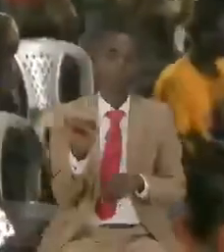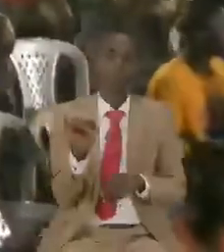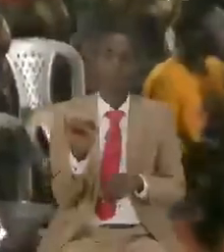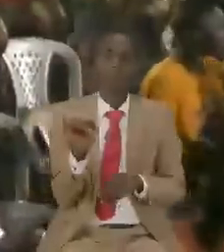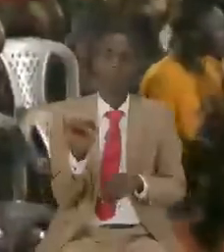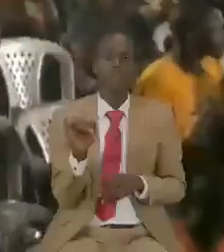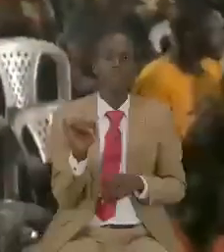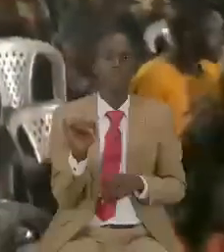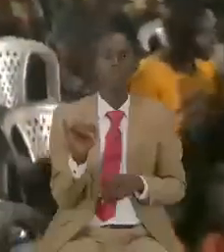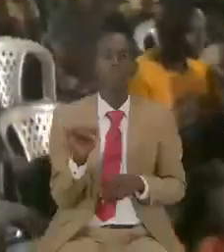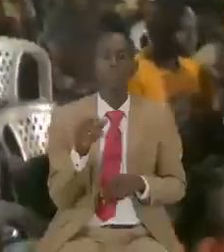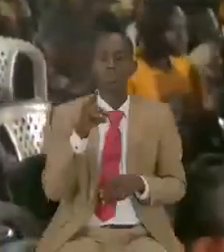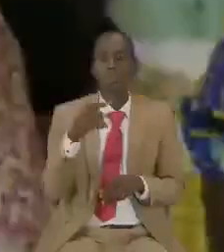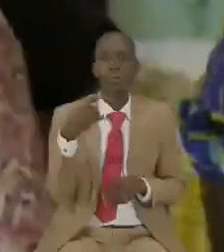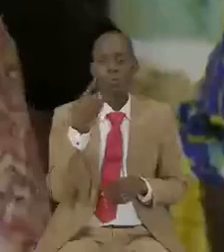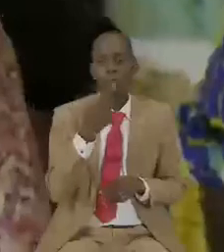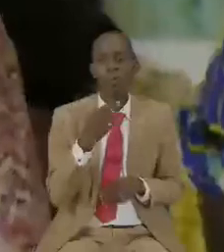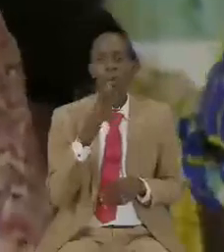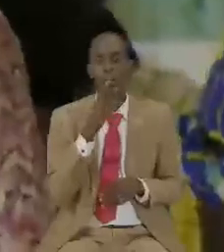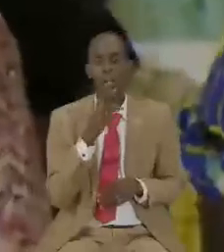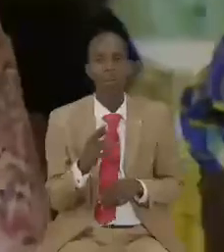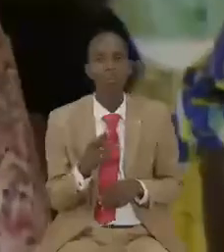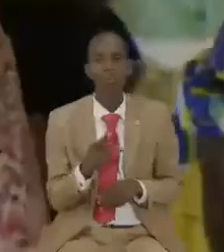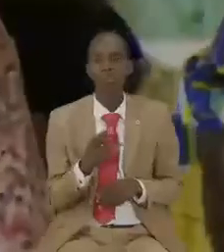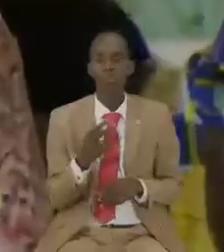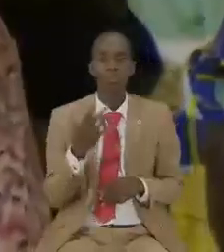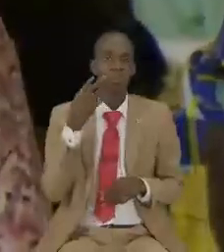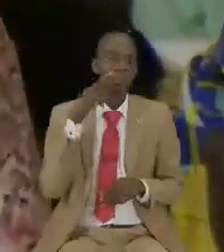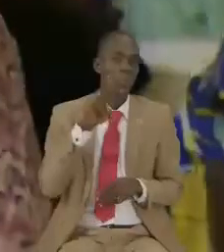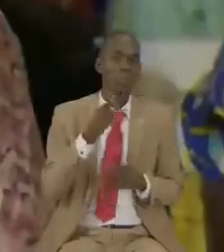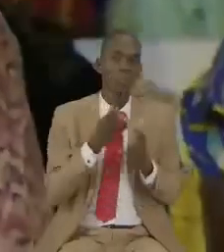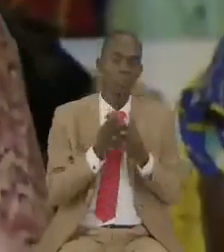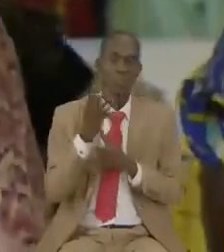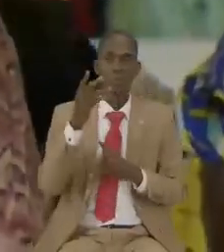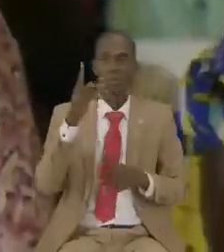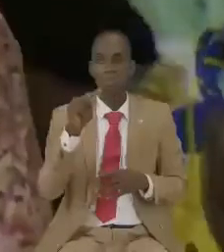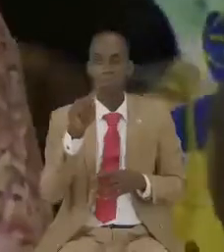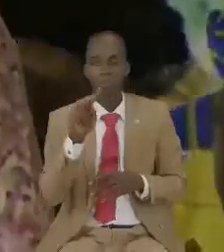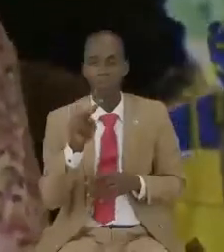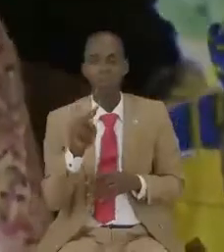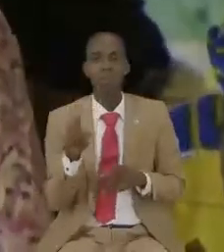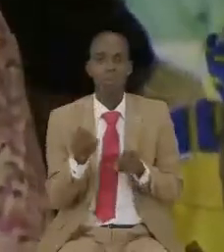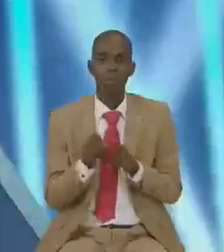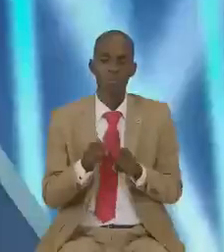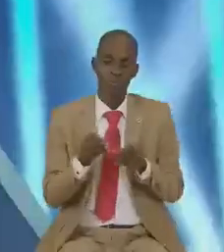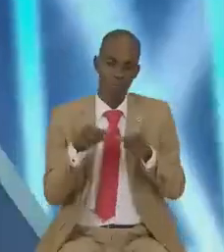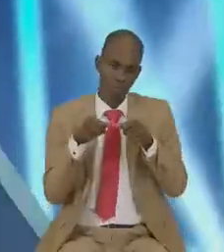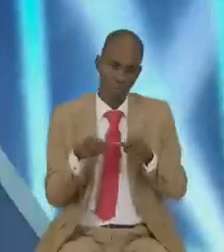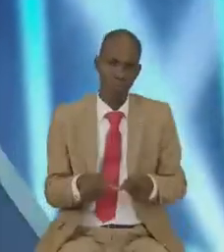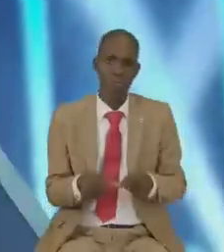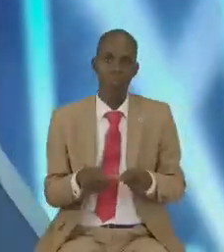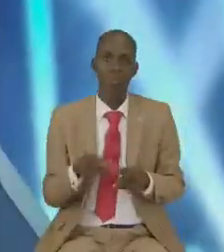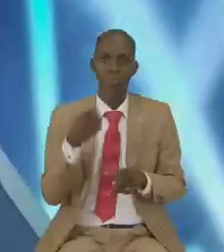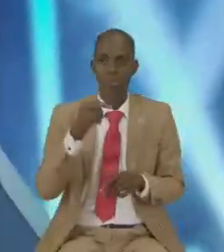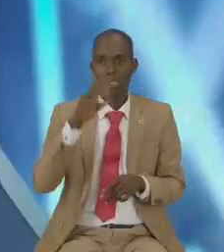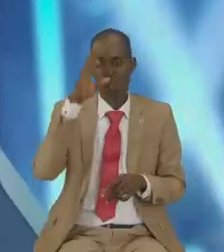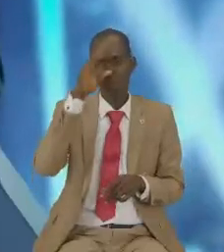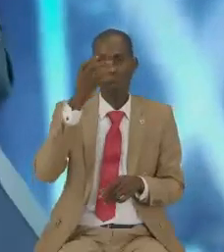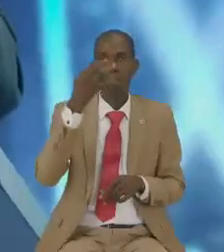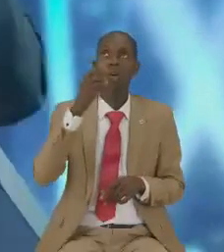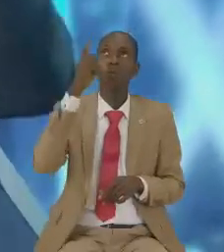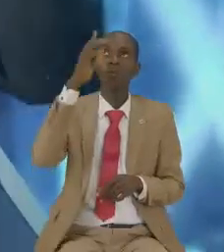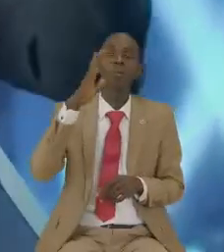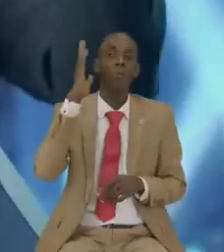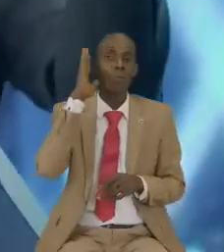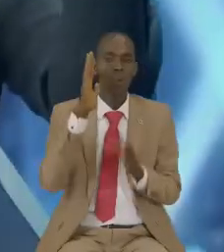Those listening via radio or television, stay tuned. The man of God is also going to pray for you. And